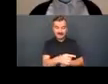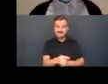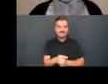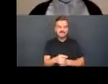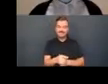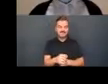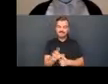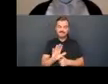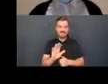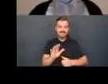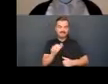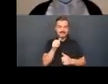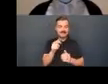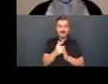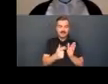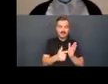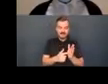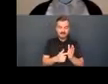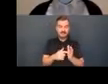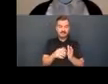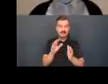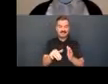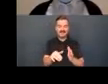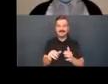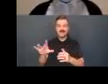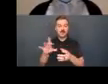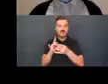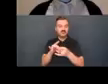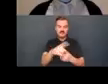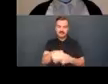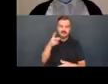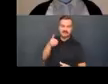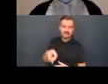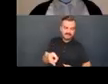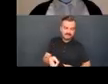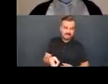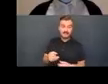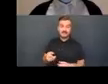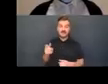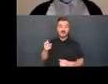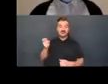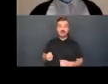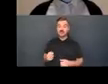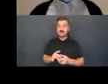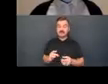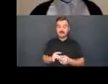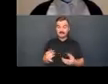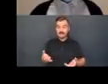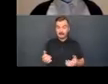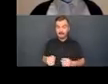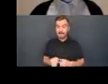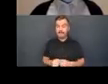It was a breach of relationship. And in the judgment, the judge said that